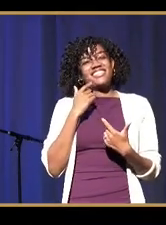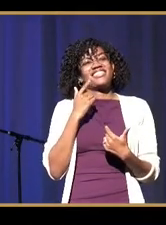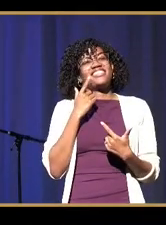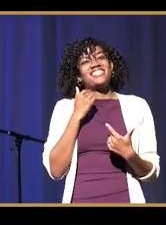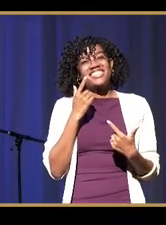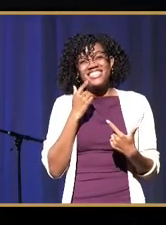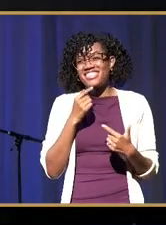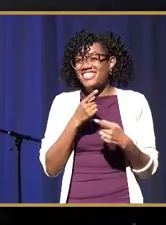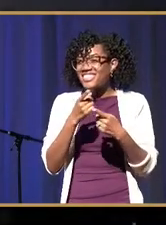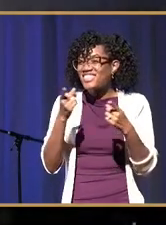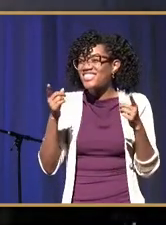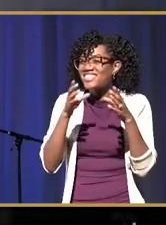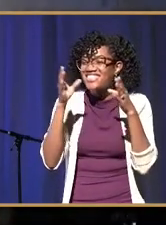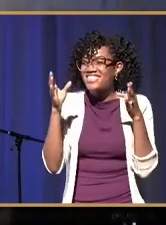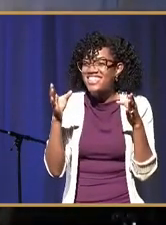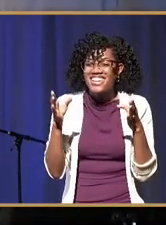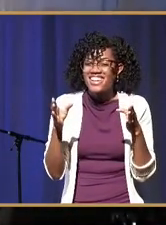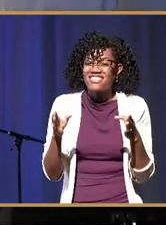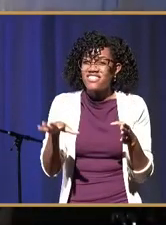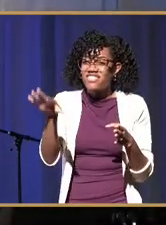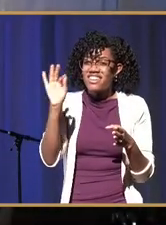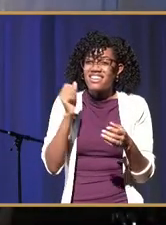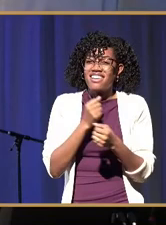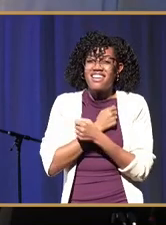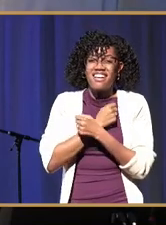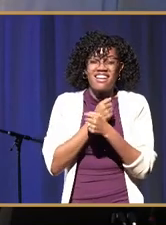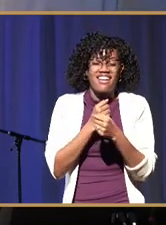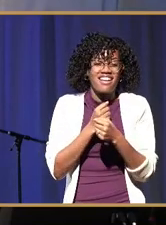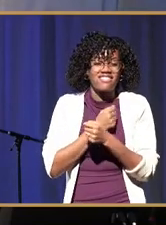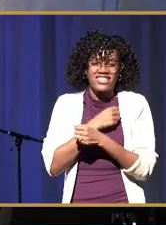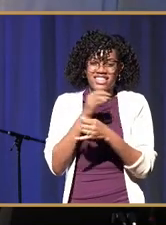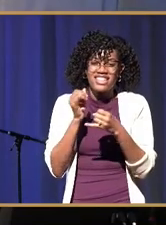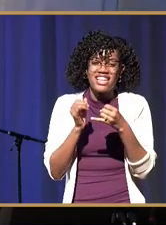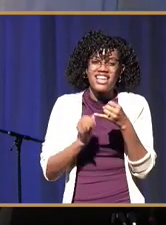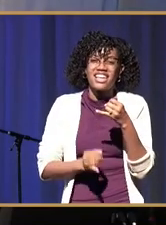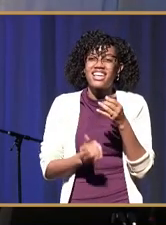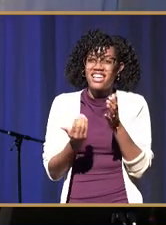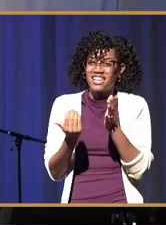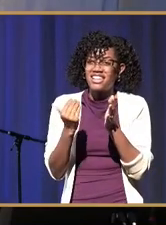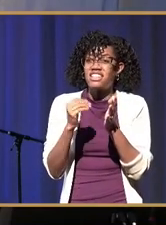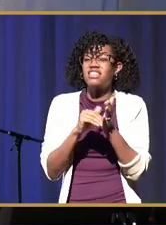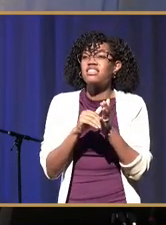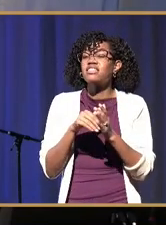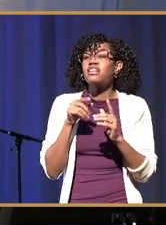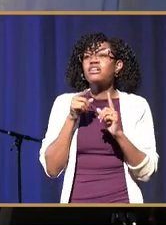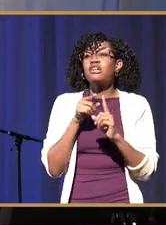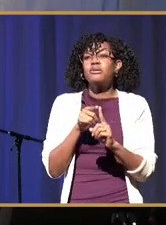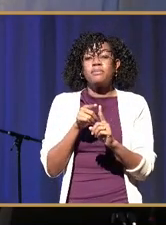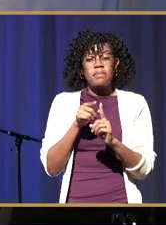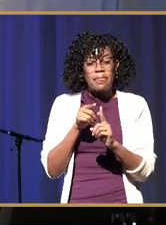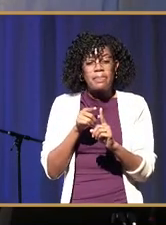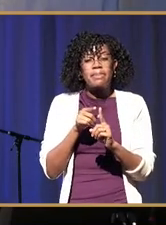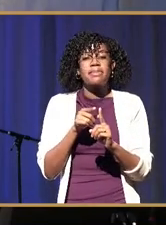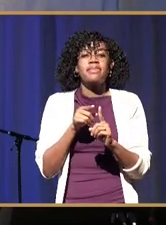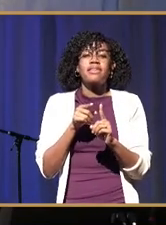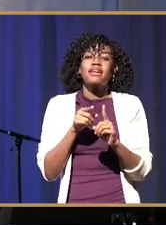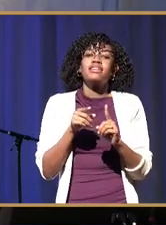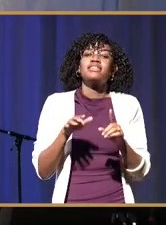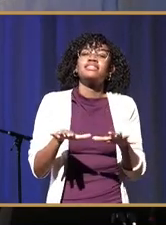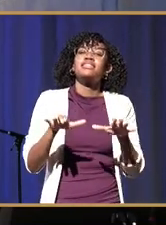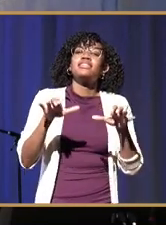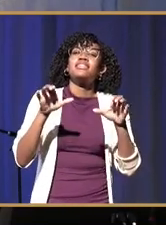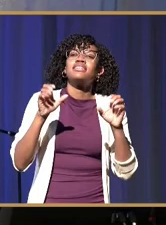that you'll never find love that way again. And why should you take